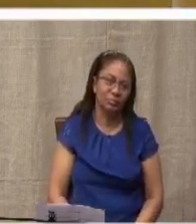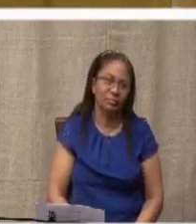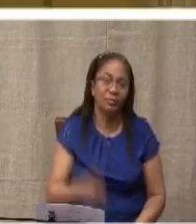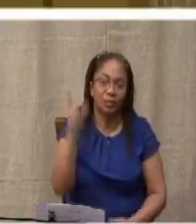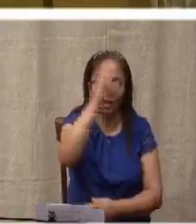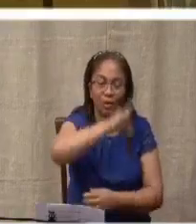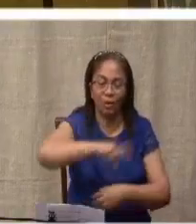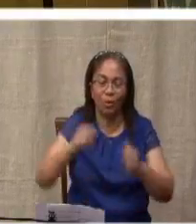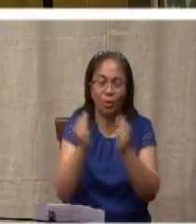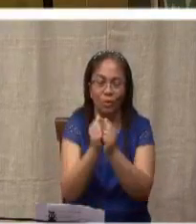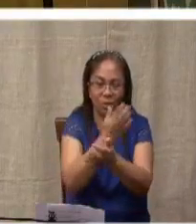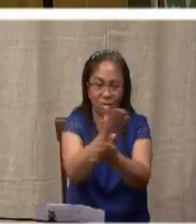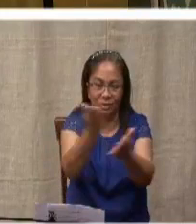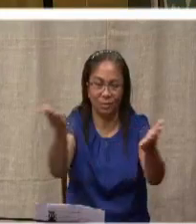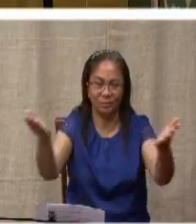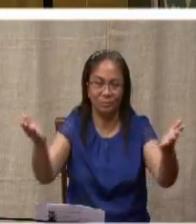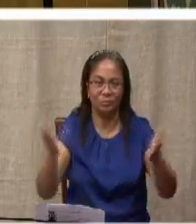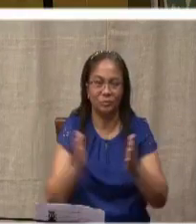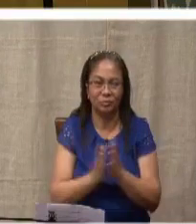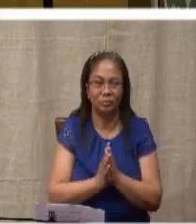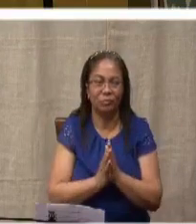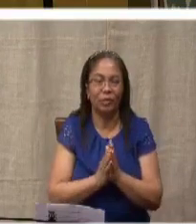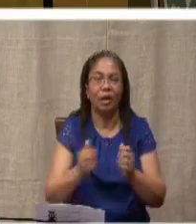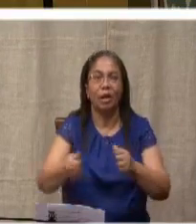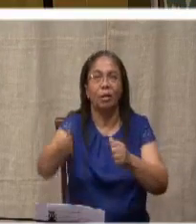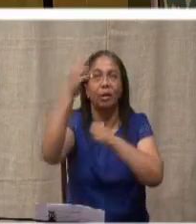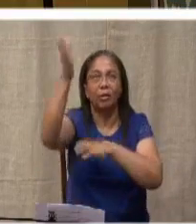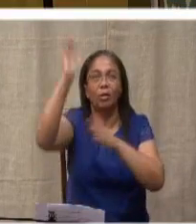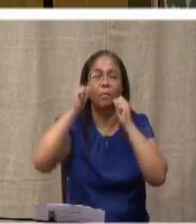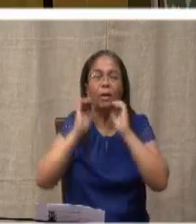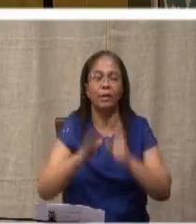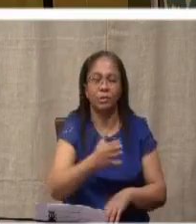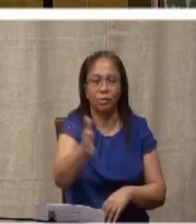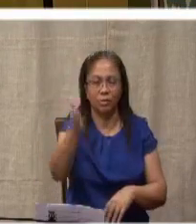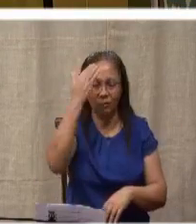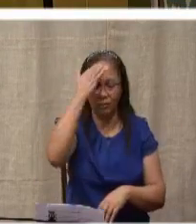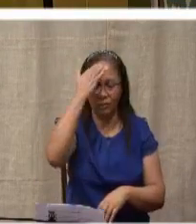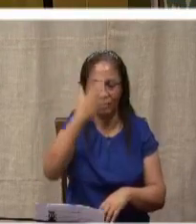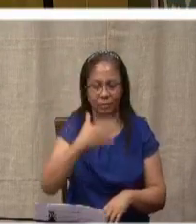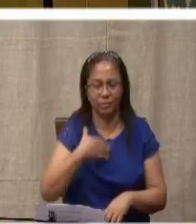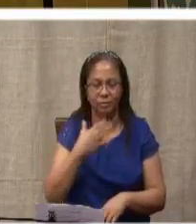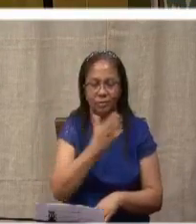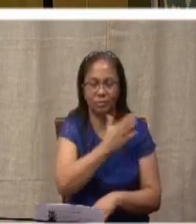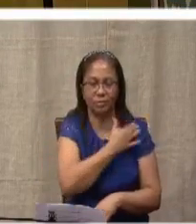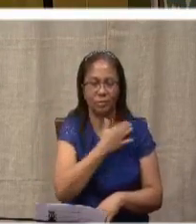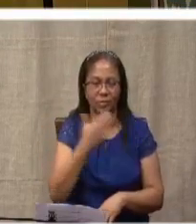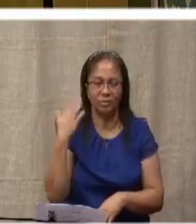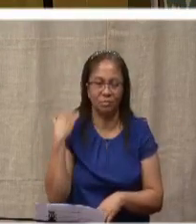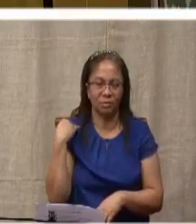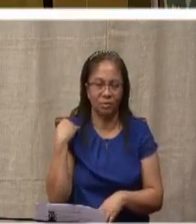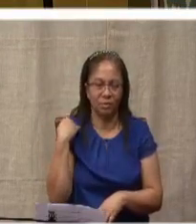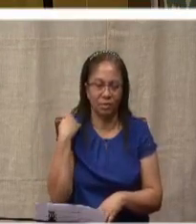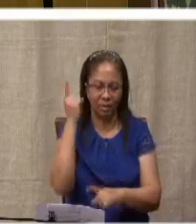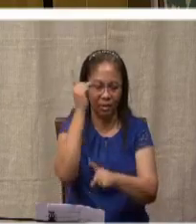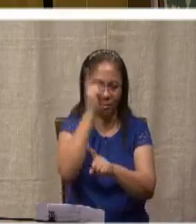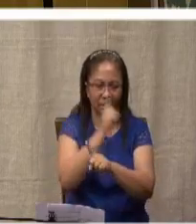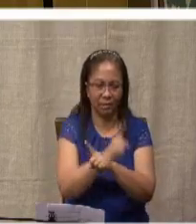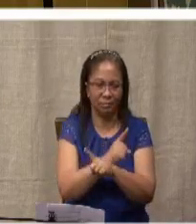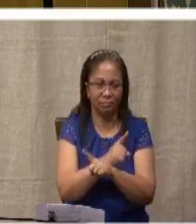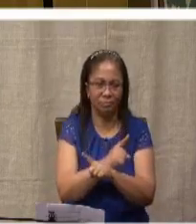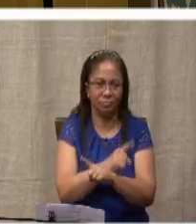the lord be with you and with your spirit may almighty god bless you father son and holy